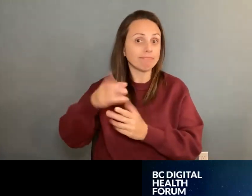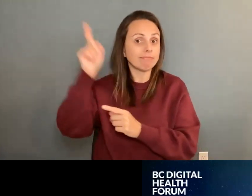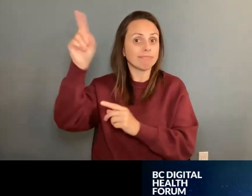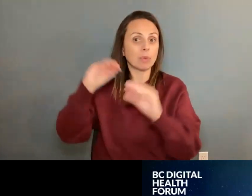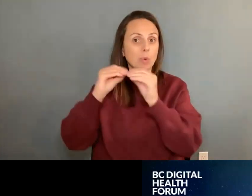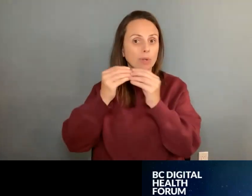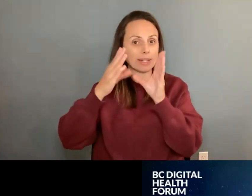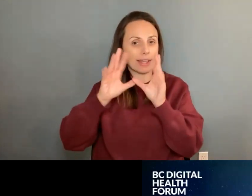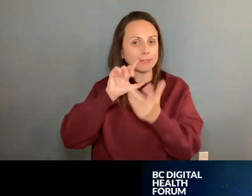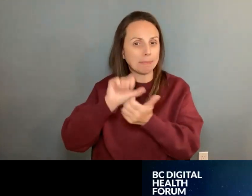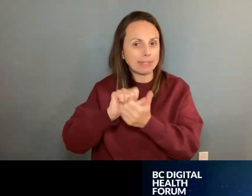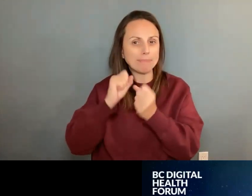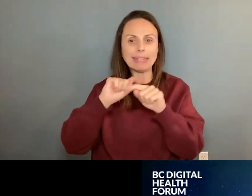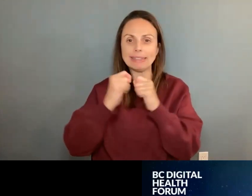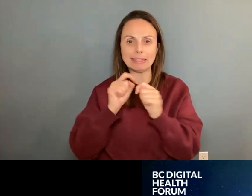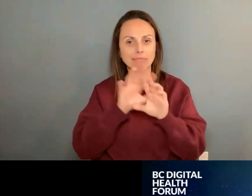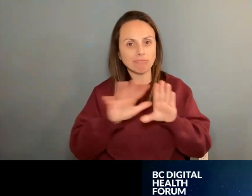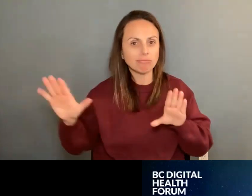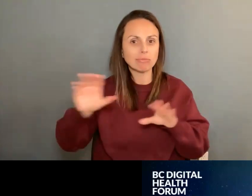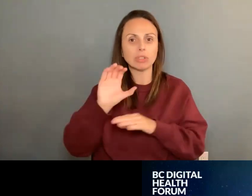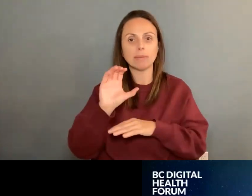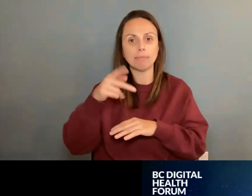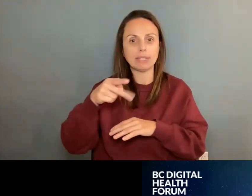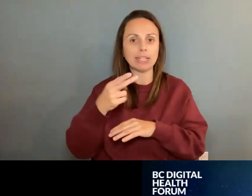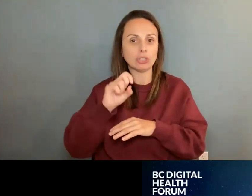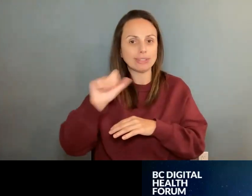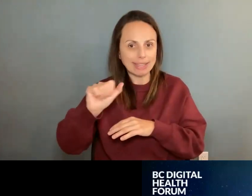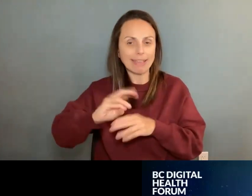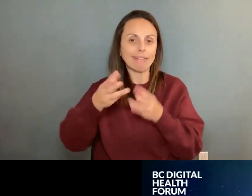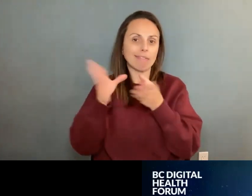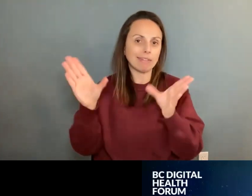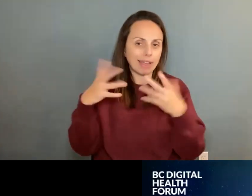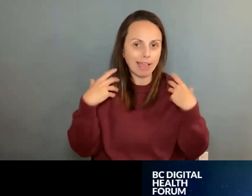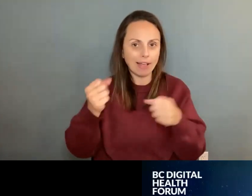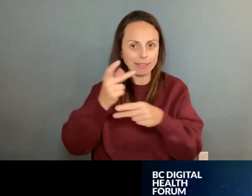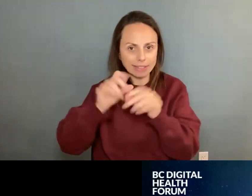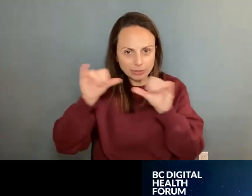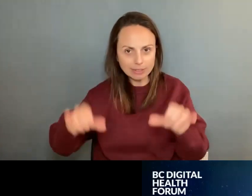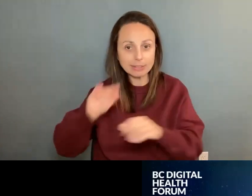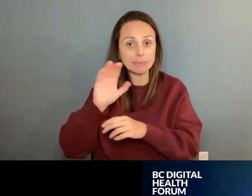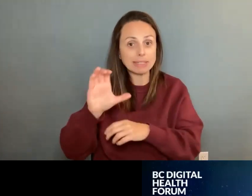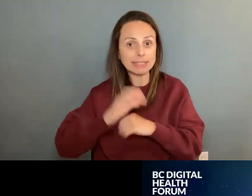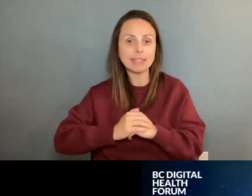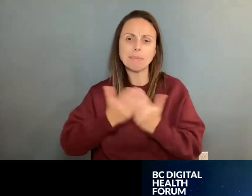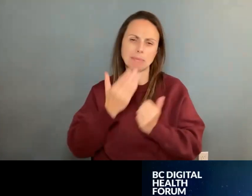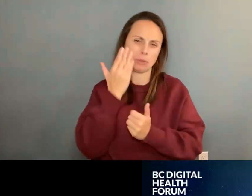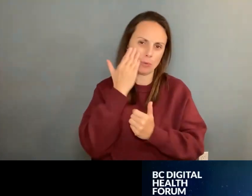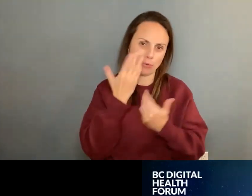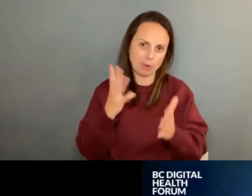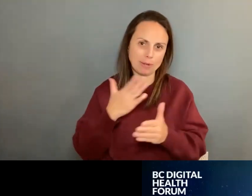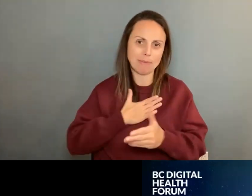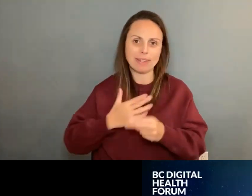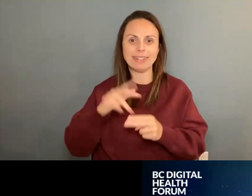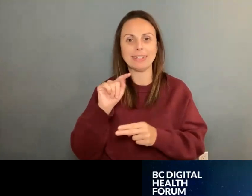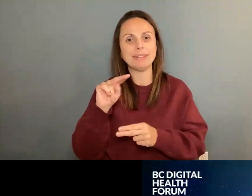committee, including many teams across PHSA and the wider healthcare system in BC. You may know this already, but my name is